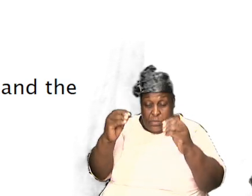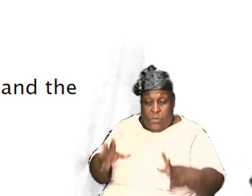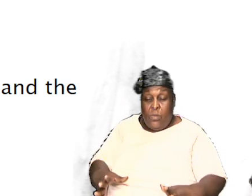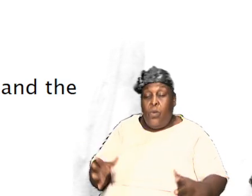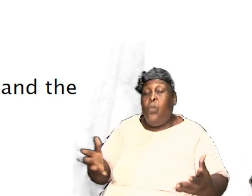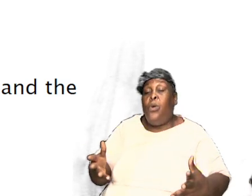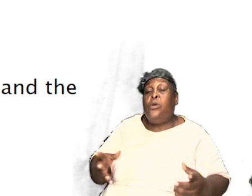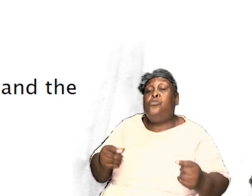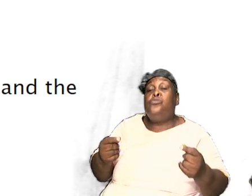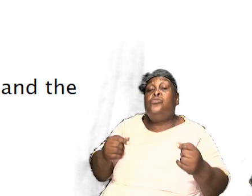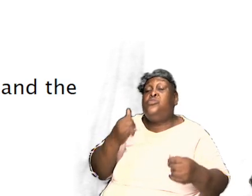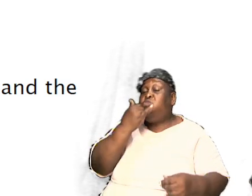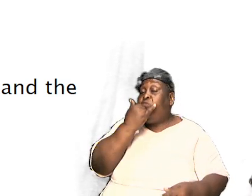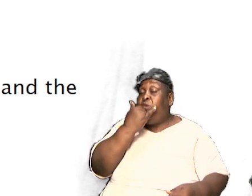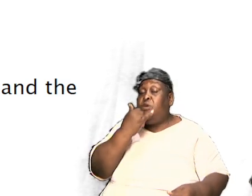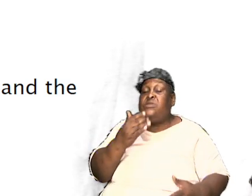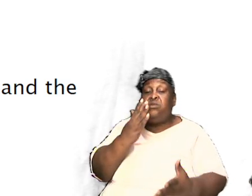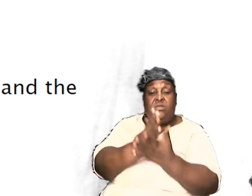But then,